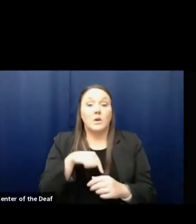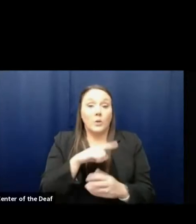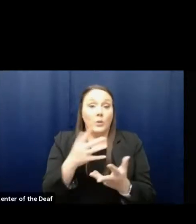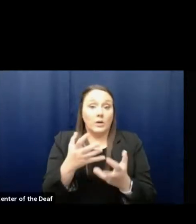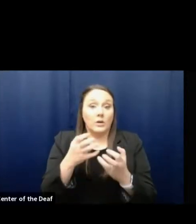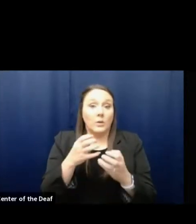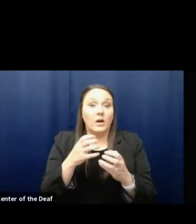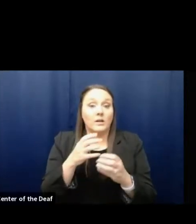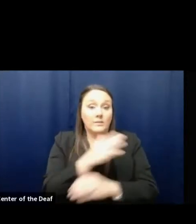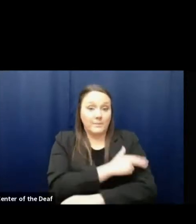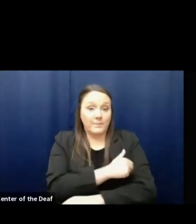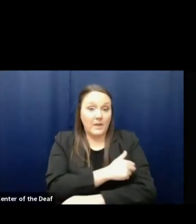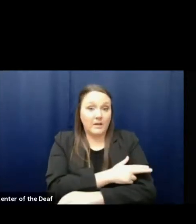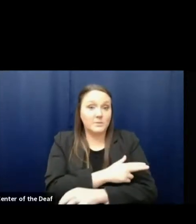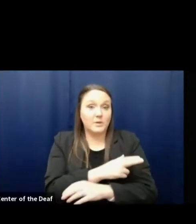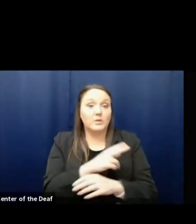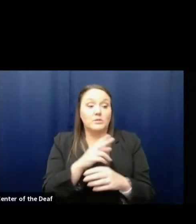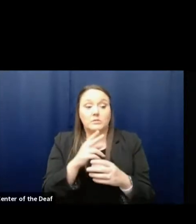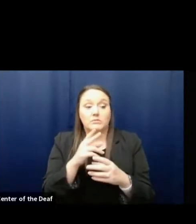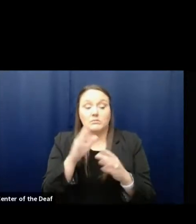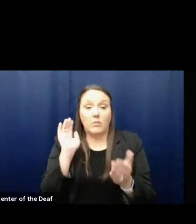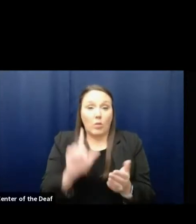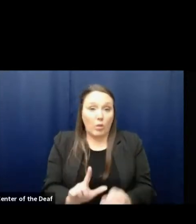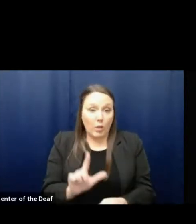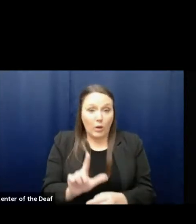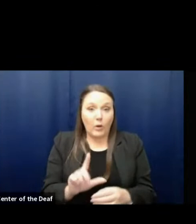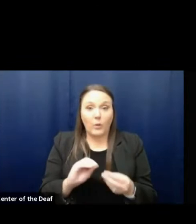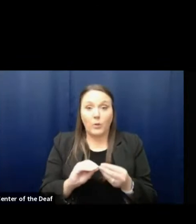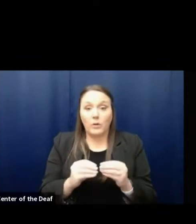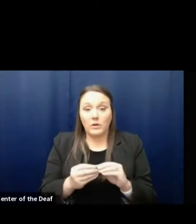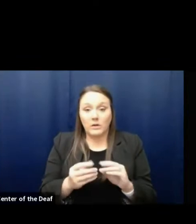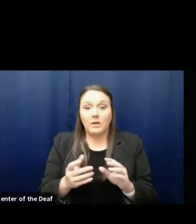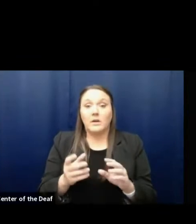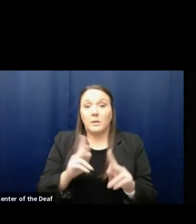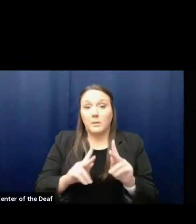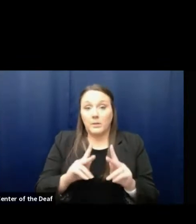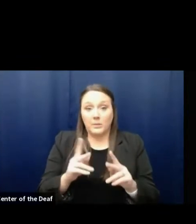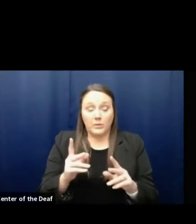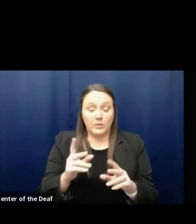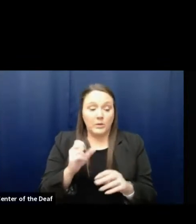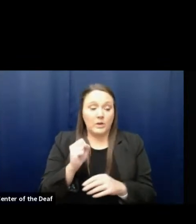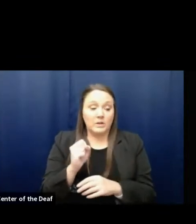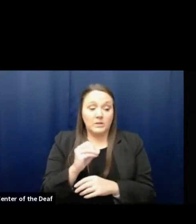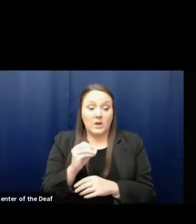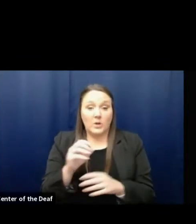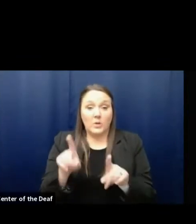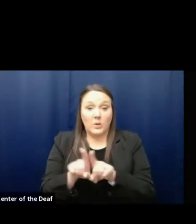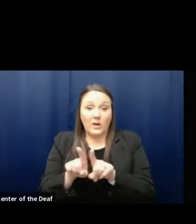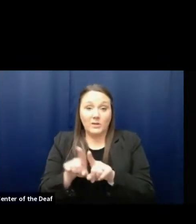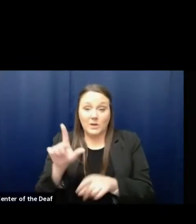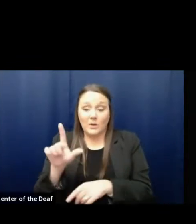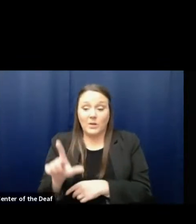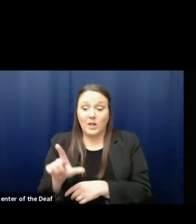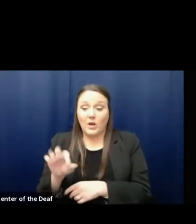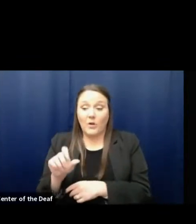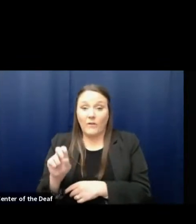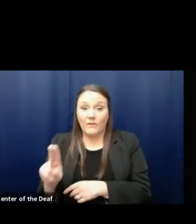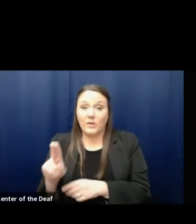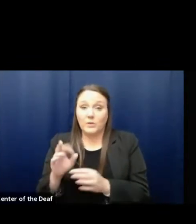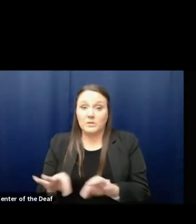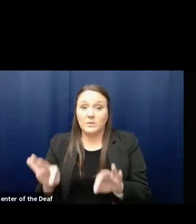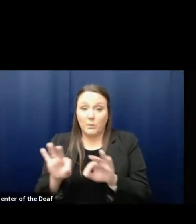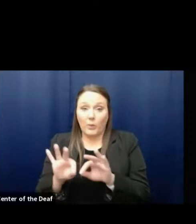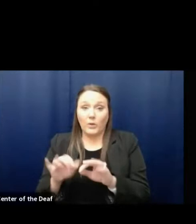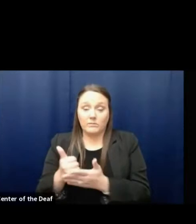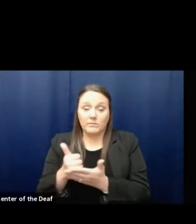to keep hospitalizations low, and that can also mean keeping the flu burden of disease low. And so that's very important. I have heard